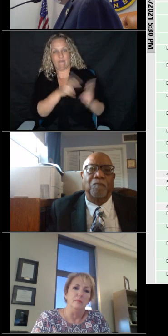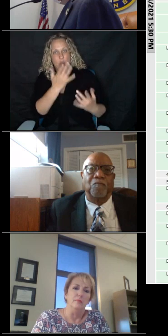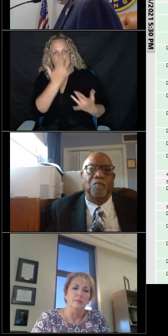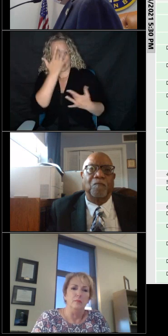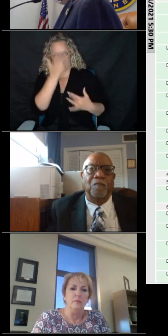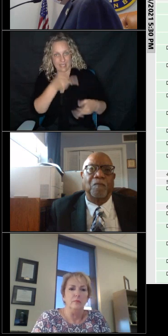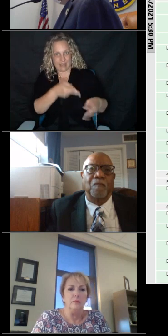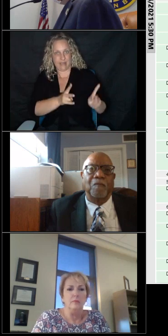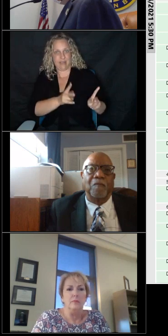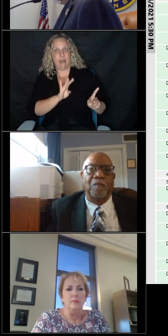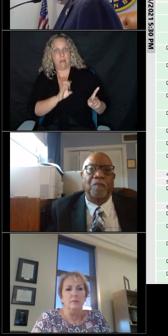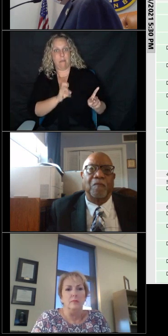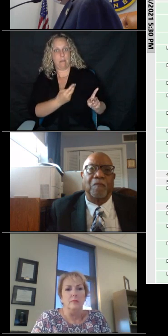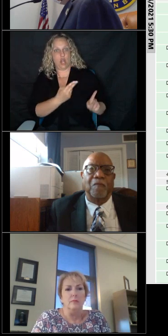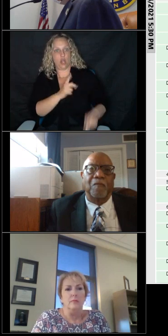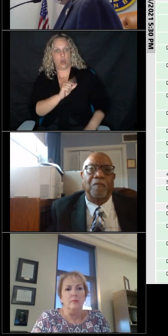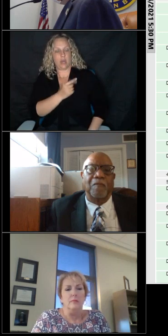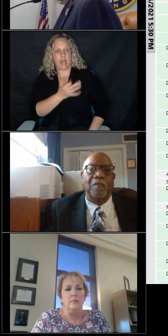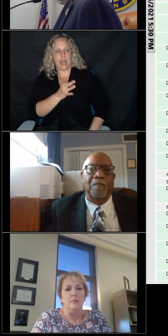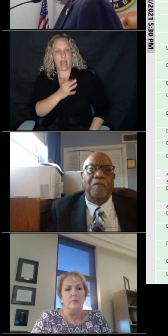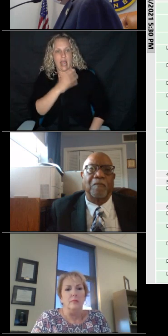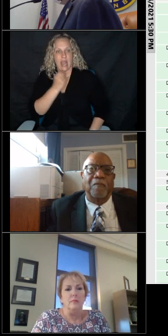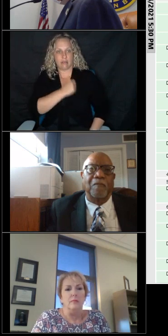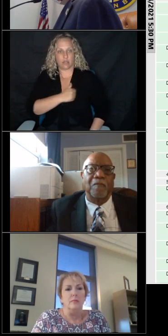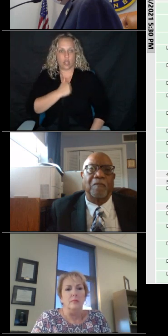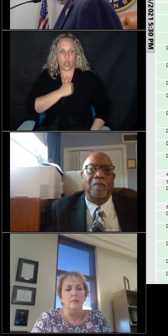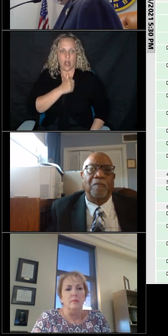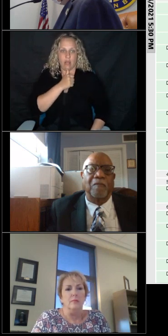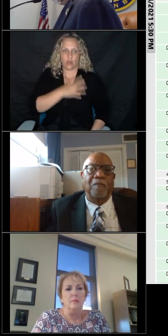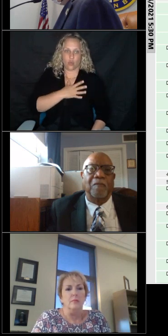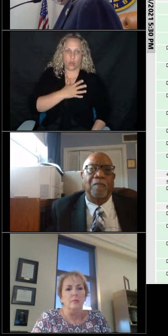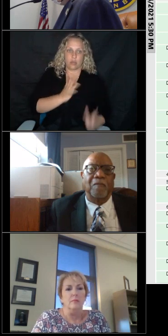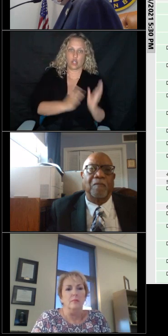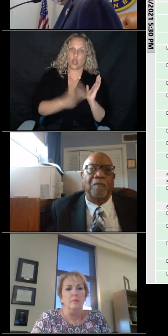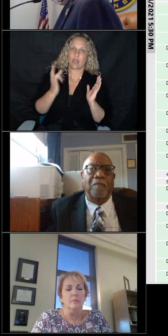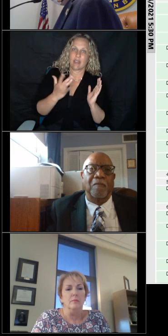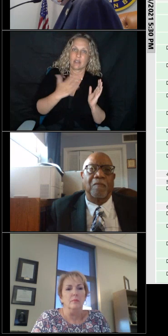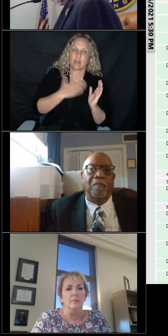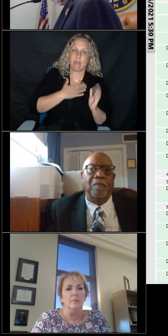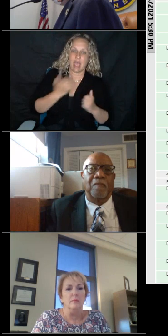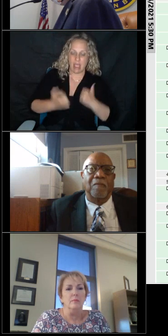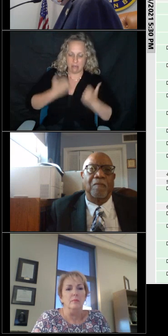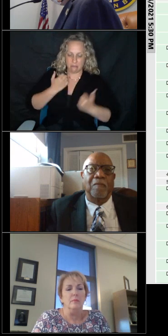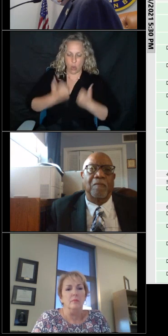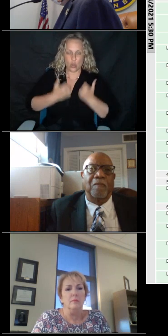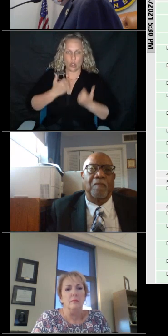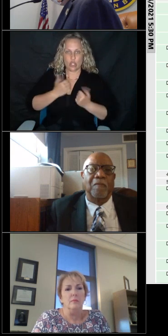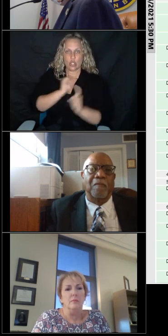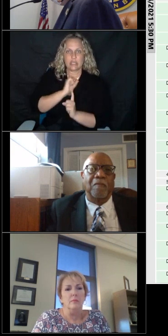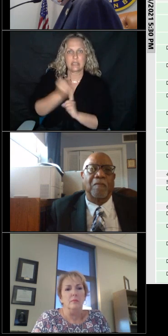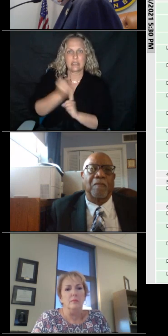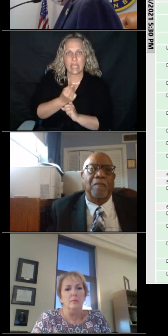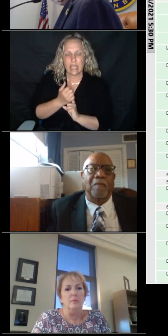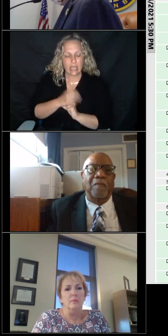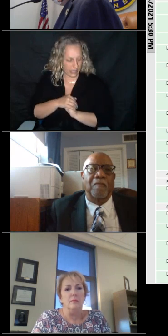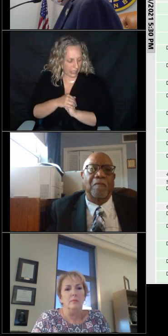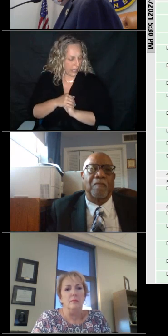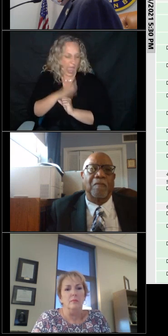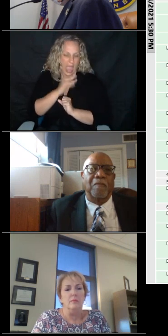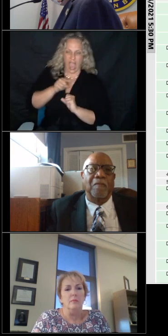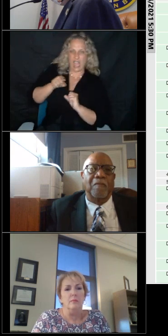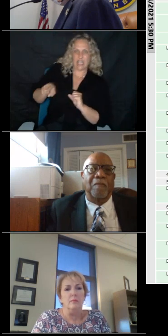of 2019. And I'm sorry, this woman took advantage of my emotional state. And